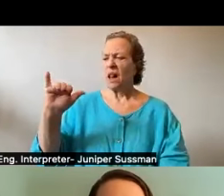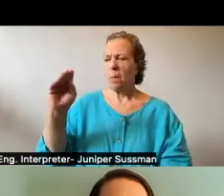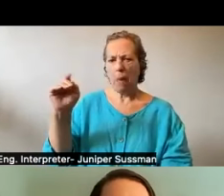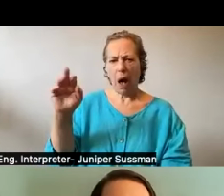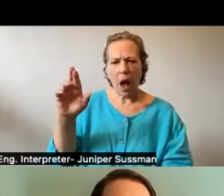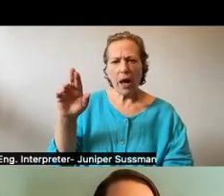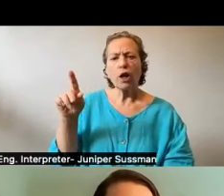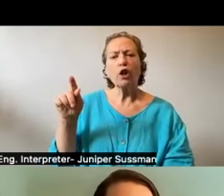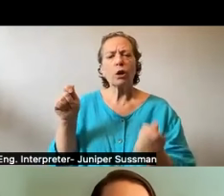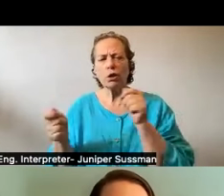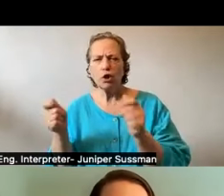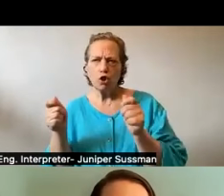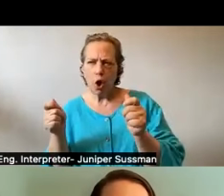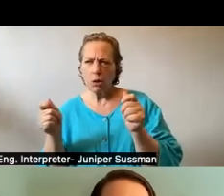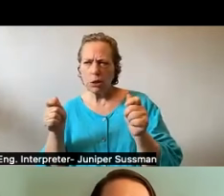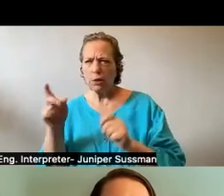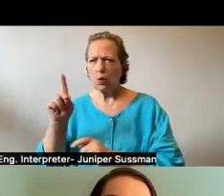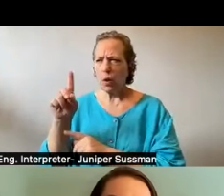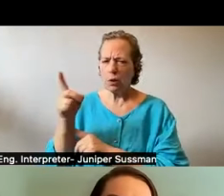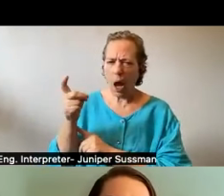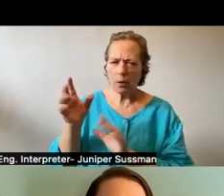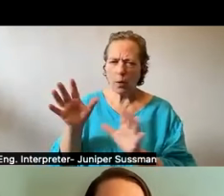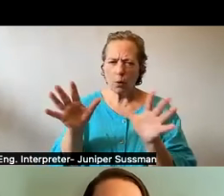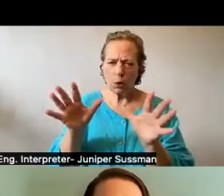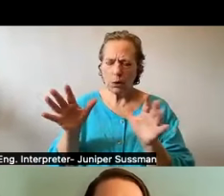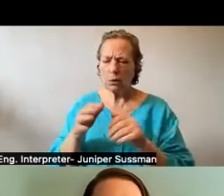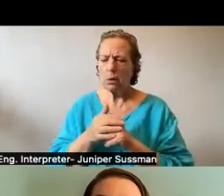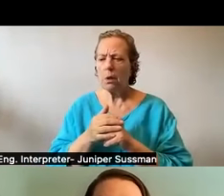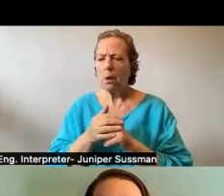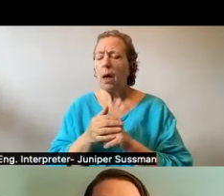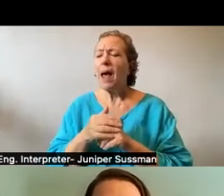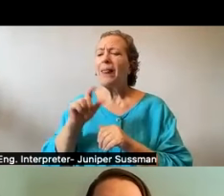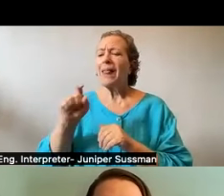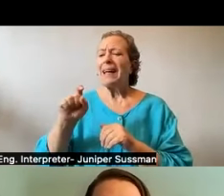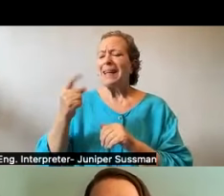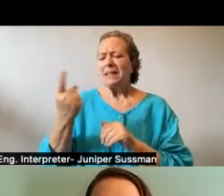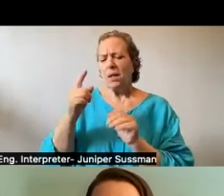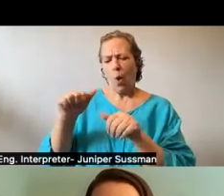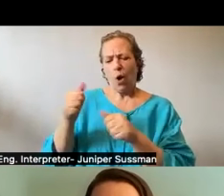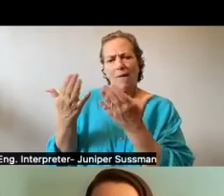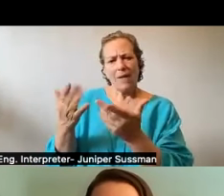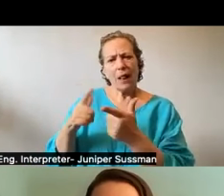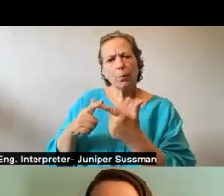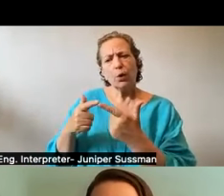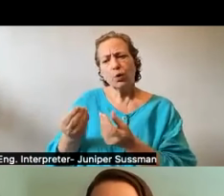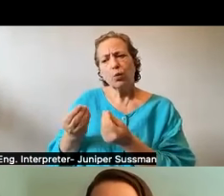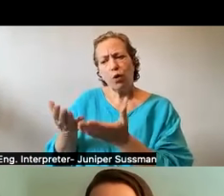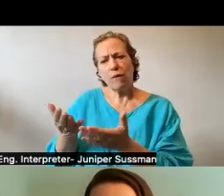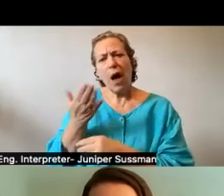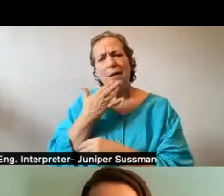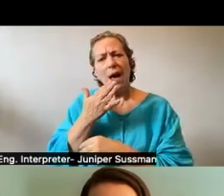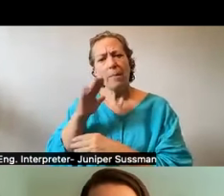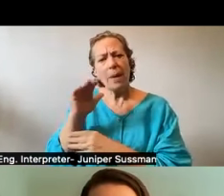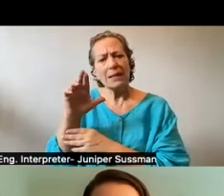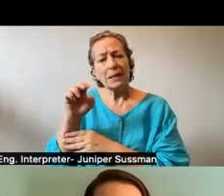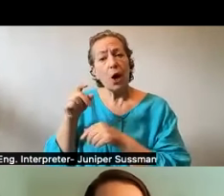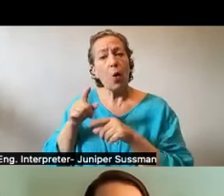their diagnosis. They need somebody who is available and trained to provide diabetes care to them while they're at